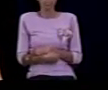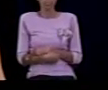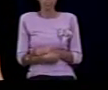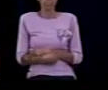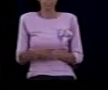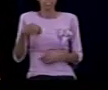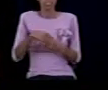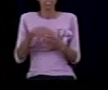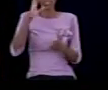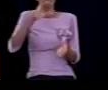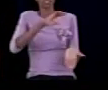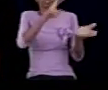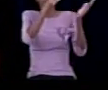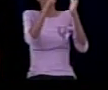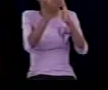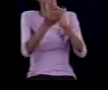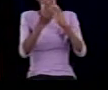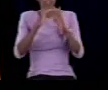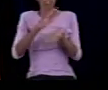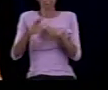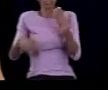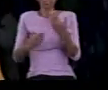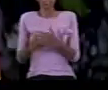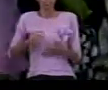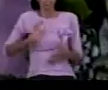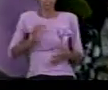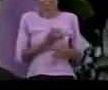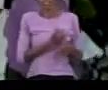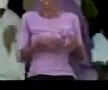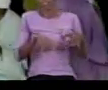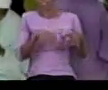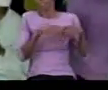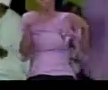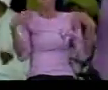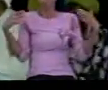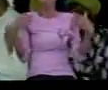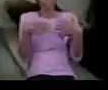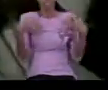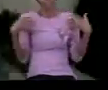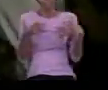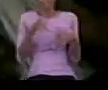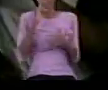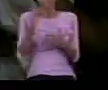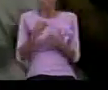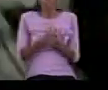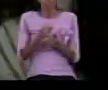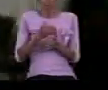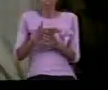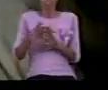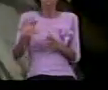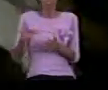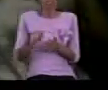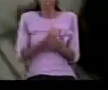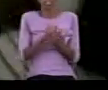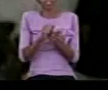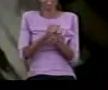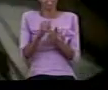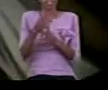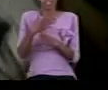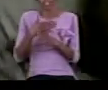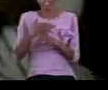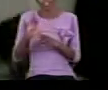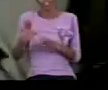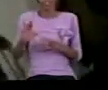In your presence, all our fears are washed away, washed